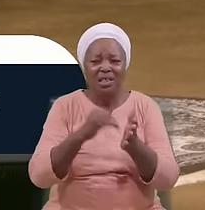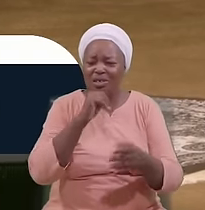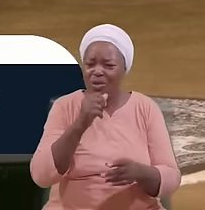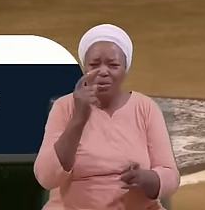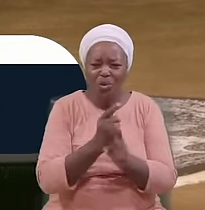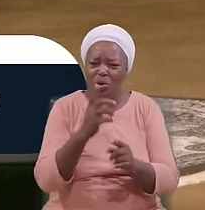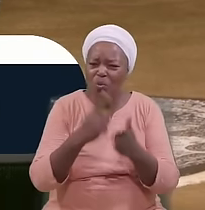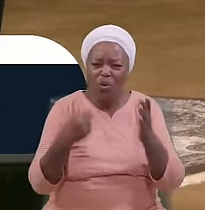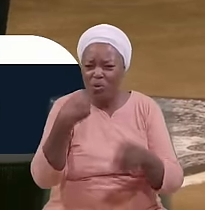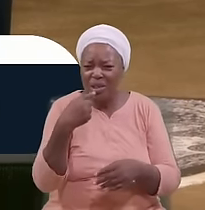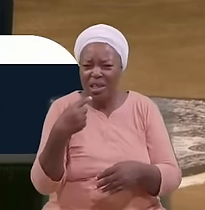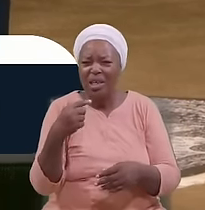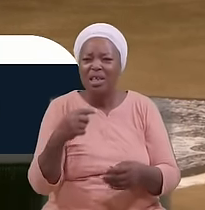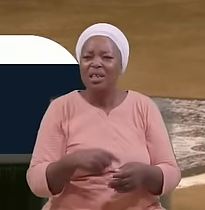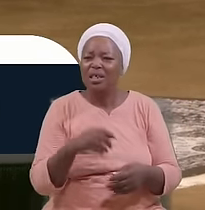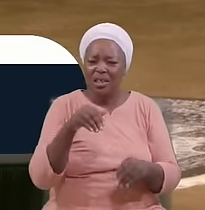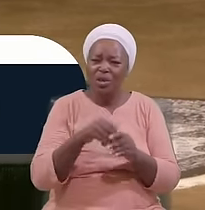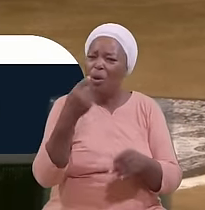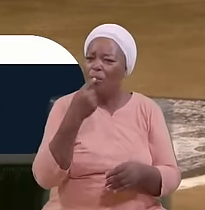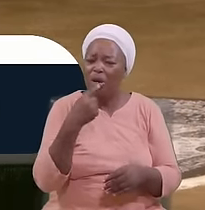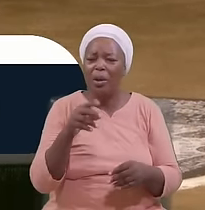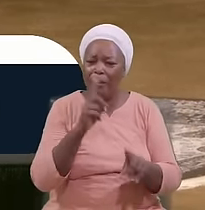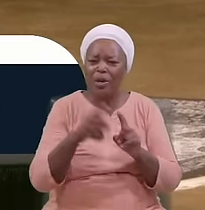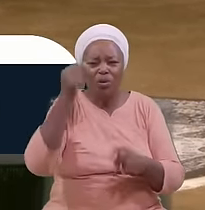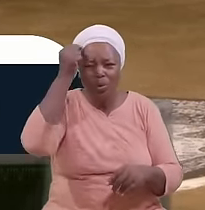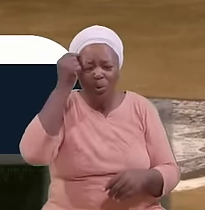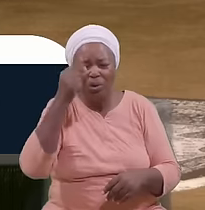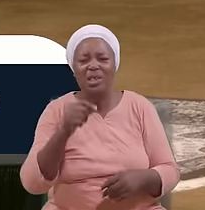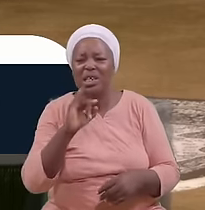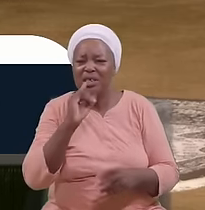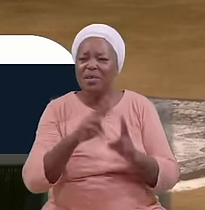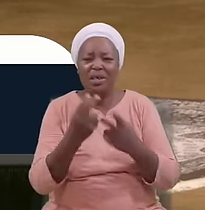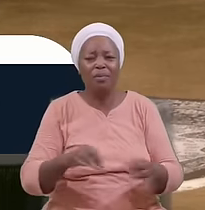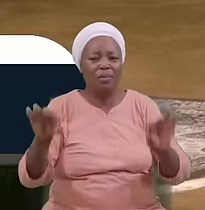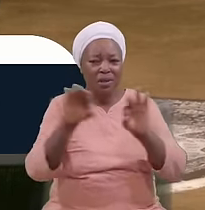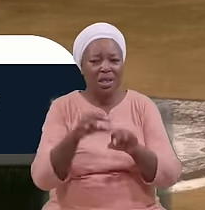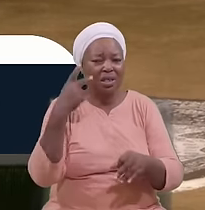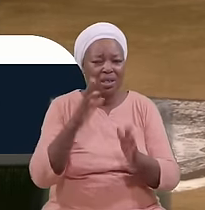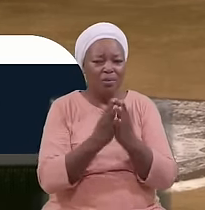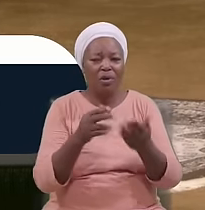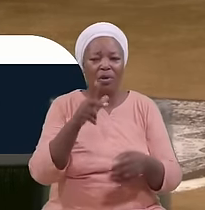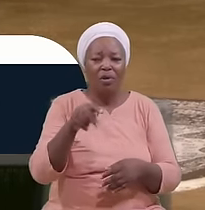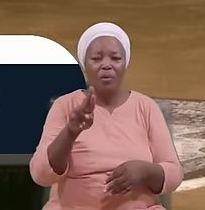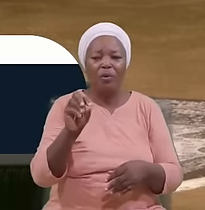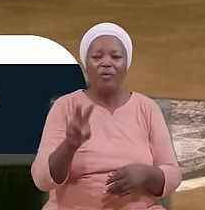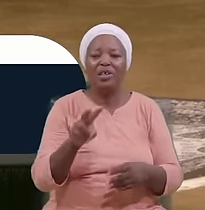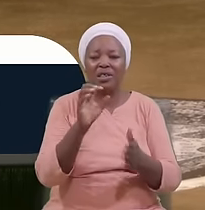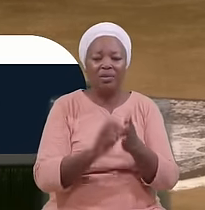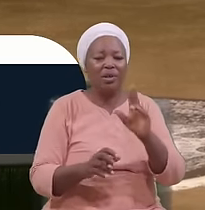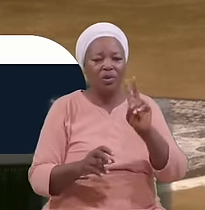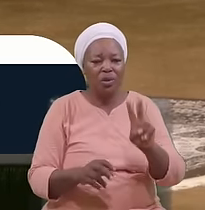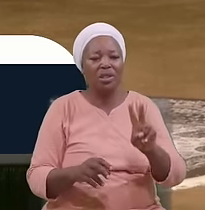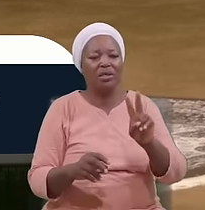that influences the tongue. Look at that. Proverbs chapter 29, chapter 24, verse 9. The thought